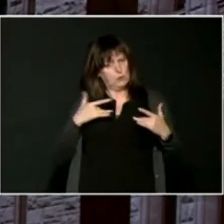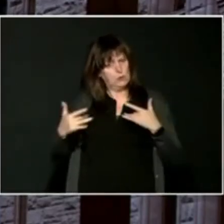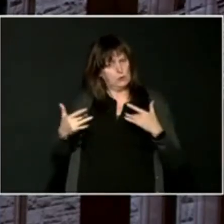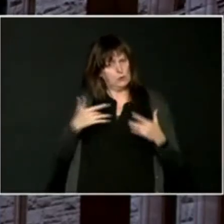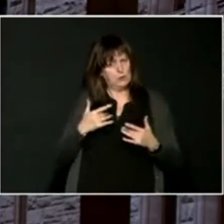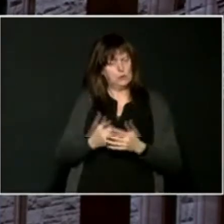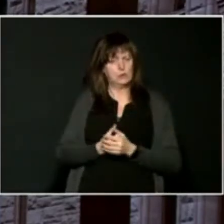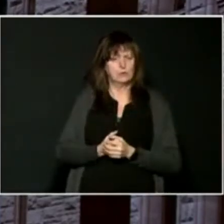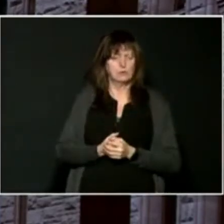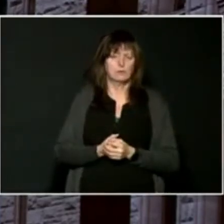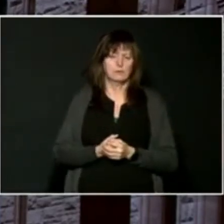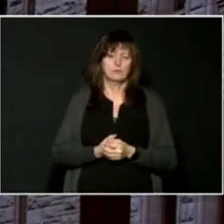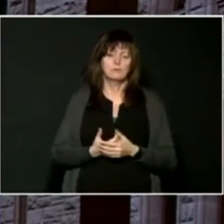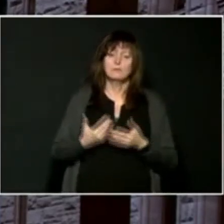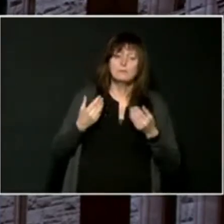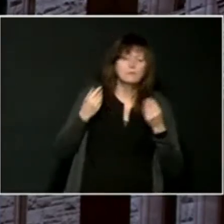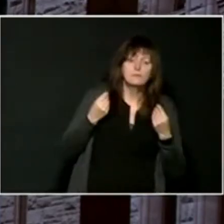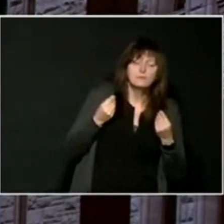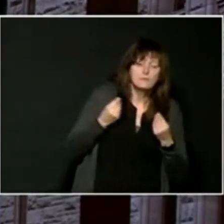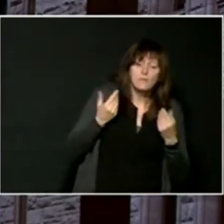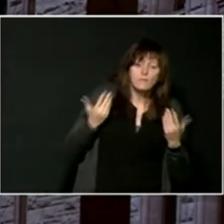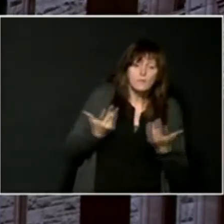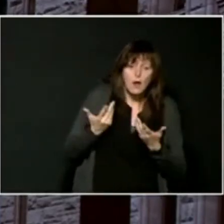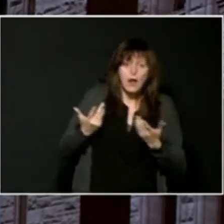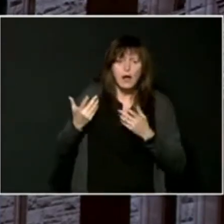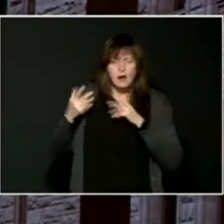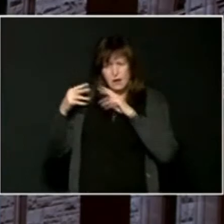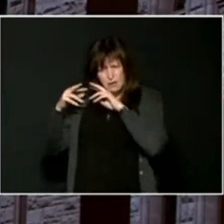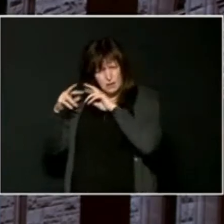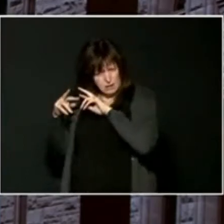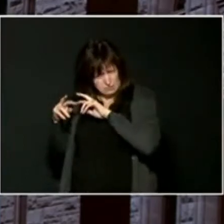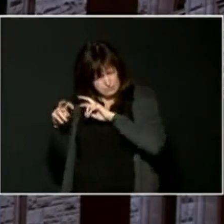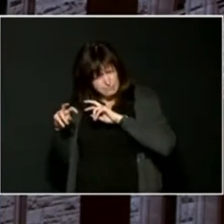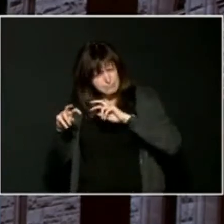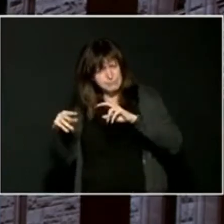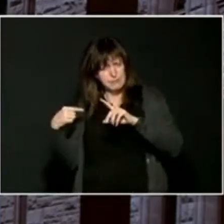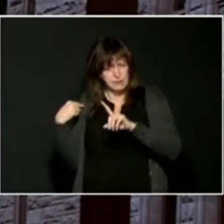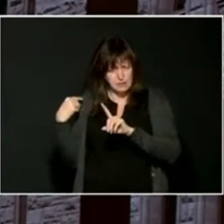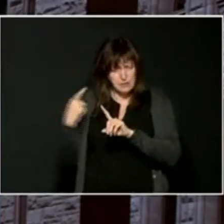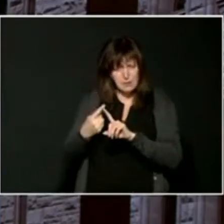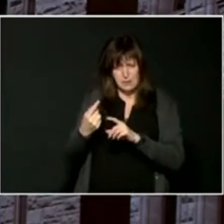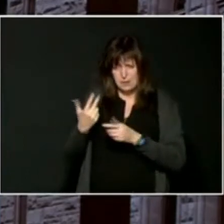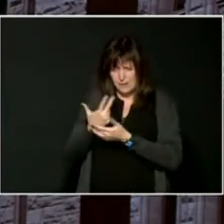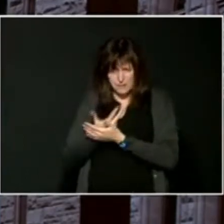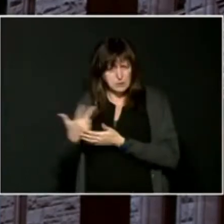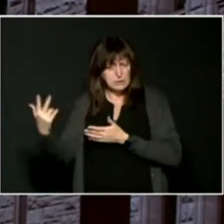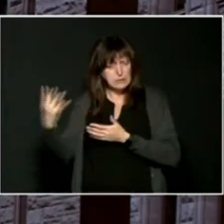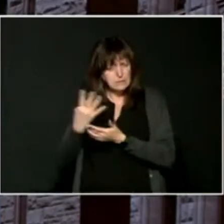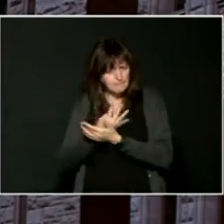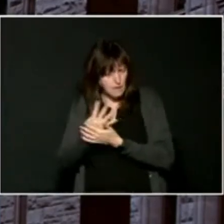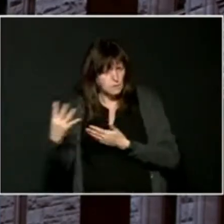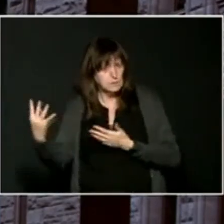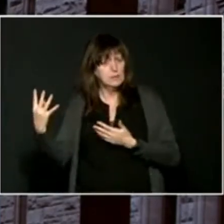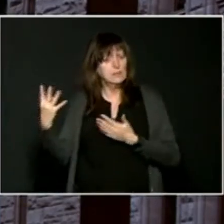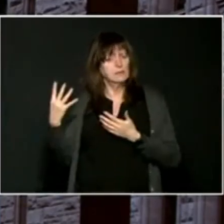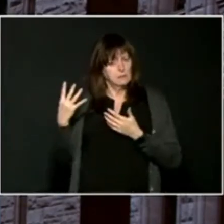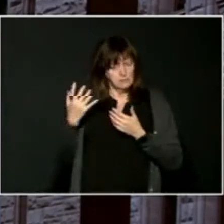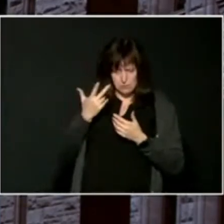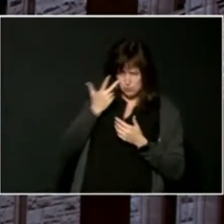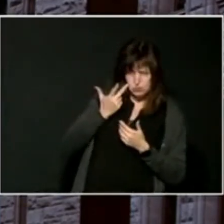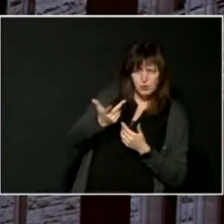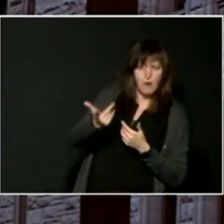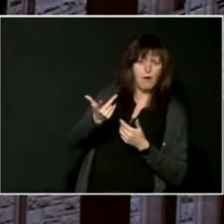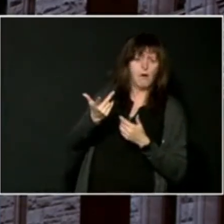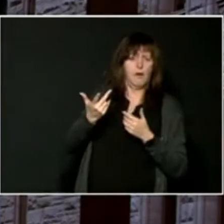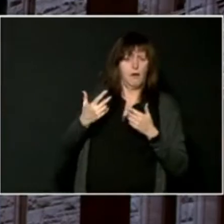at this, and all along we have been, over the last 3 to 4 weeks, as we saw changes in our health